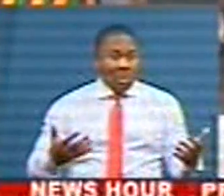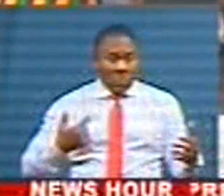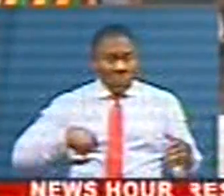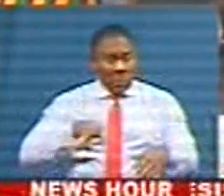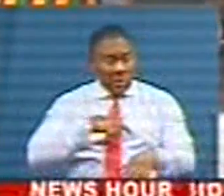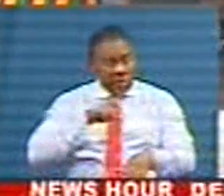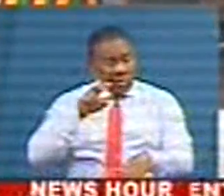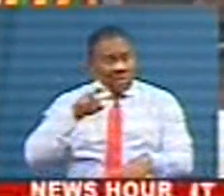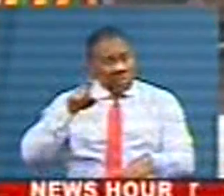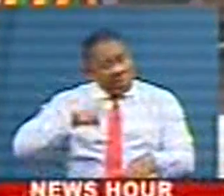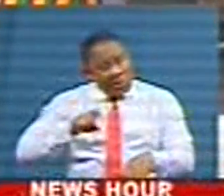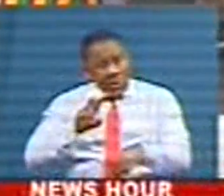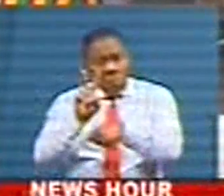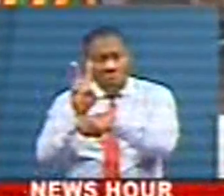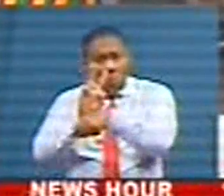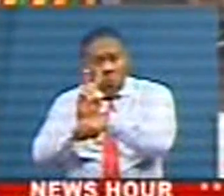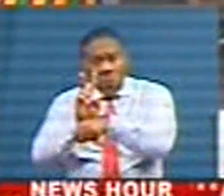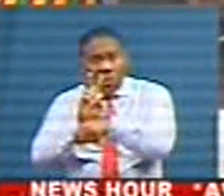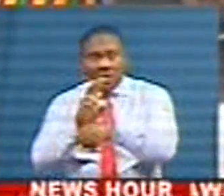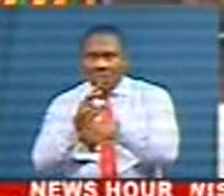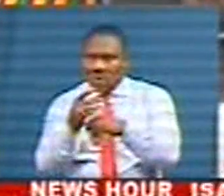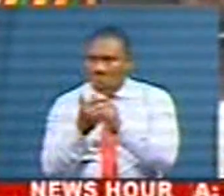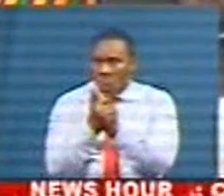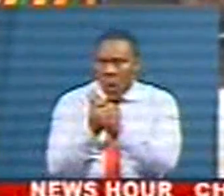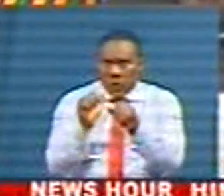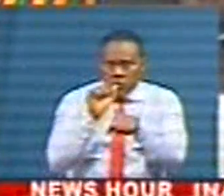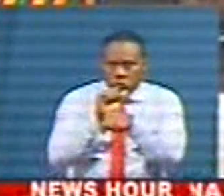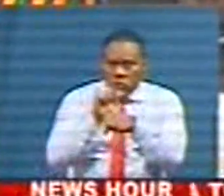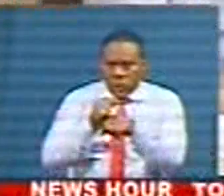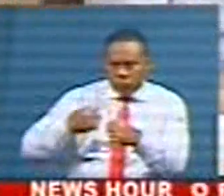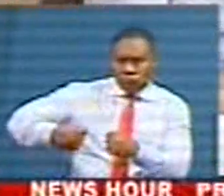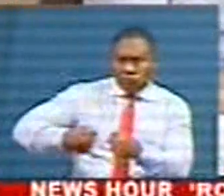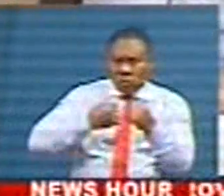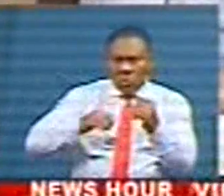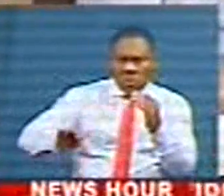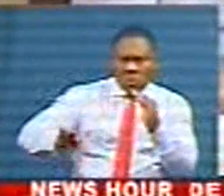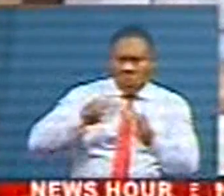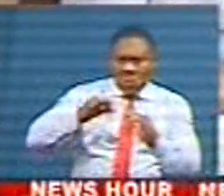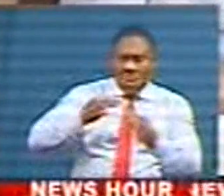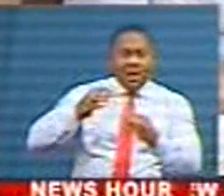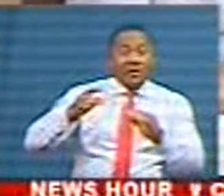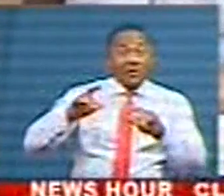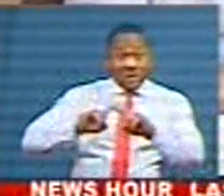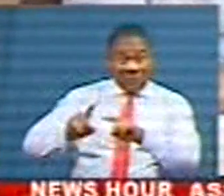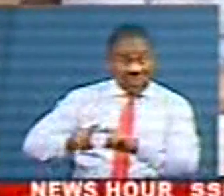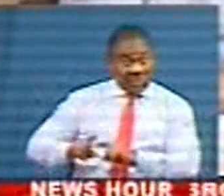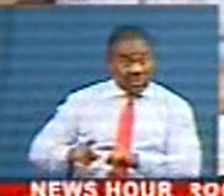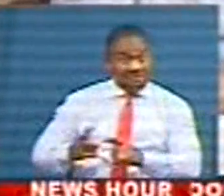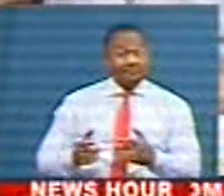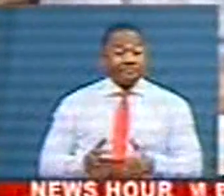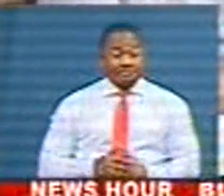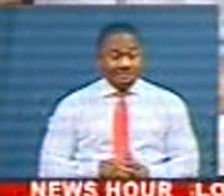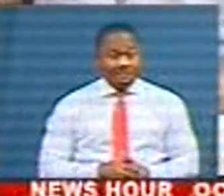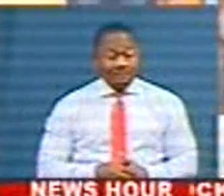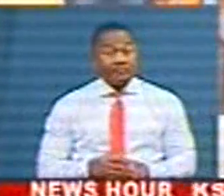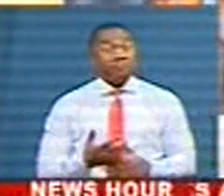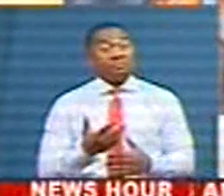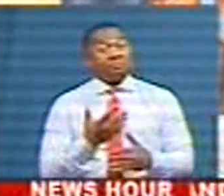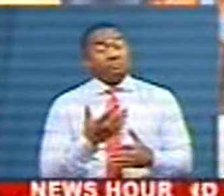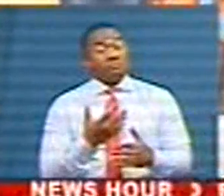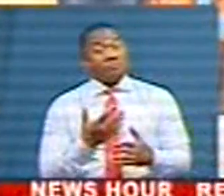Vocational education, aye, and Sanujuma, etetie, ene ekwanya,